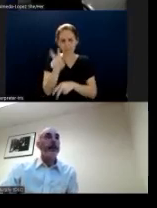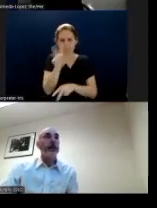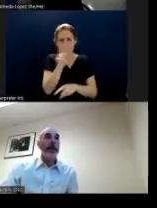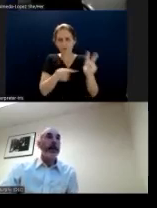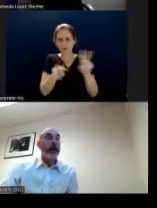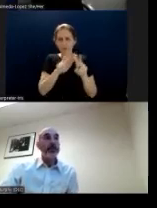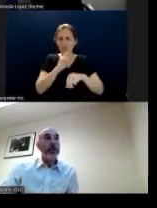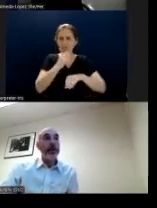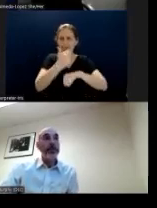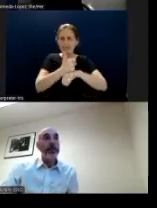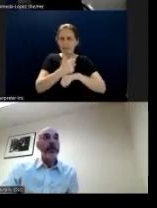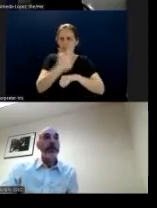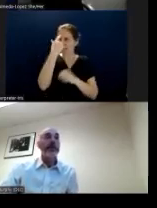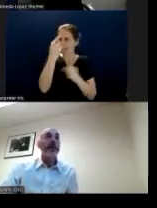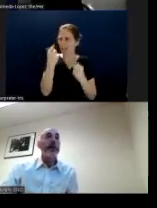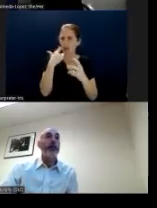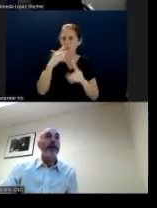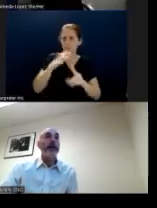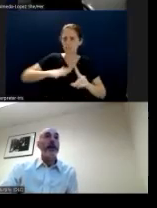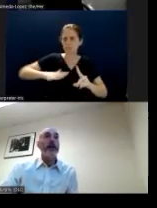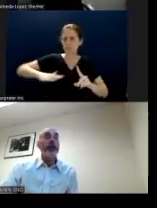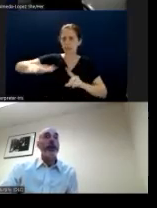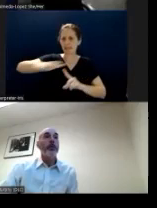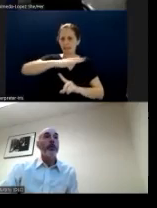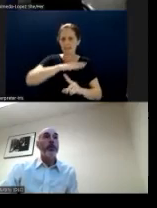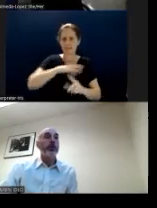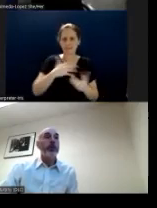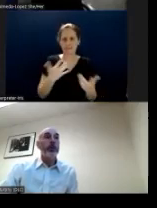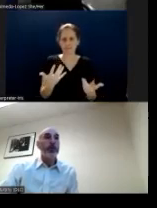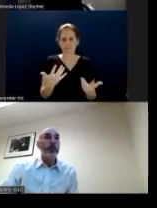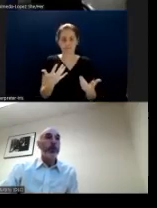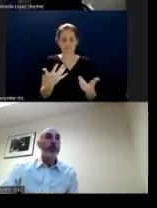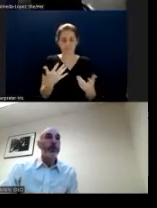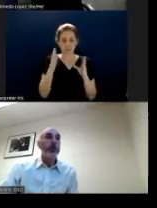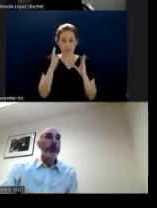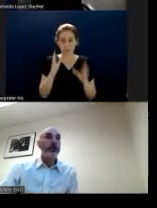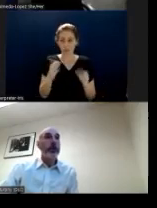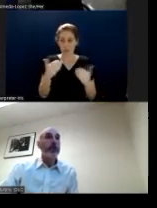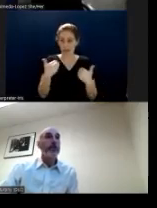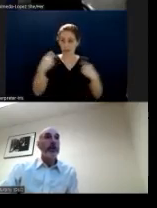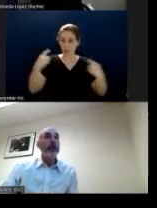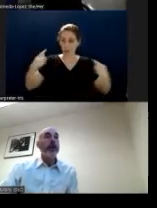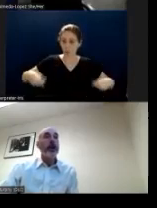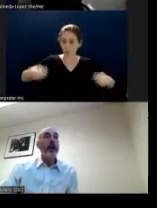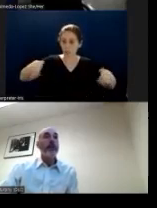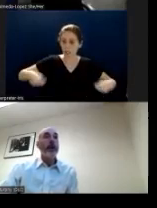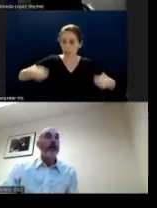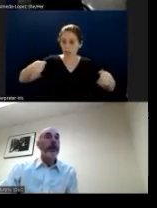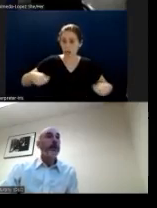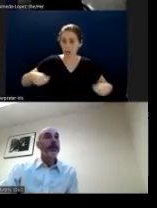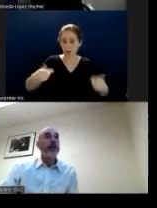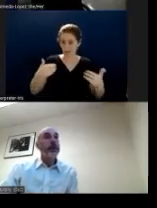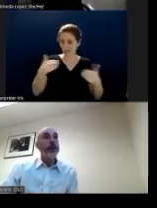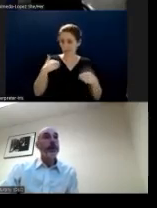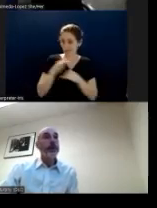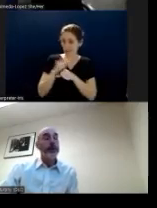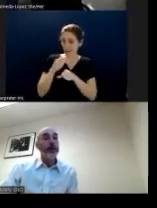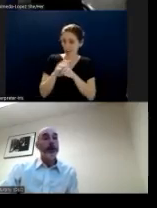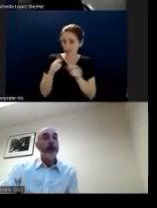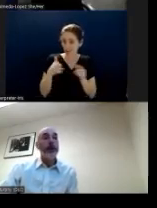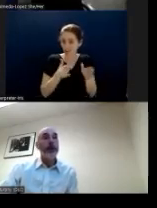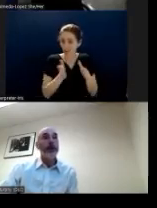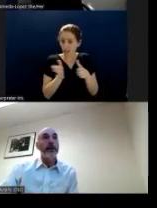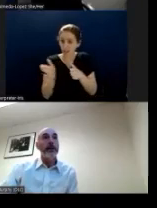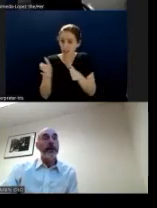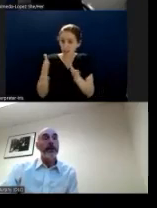layout. Think about how much space there is. Would a person who uses a wheelchair have enough space to maneuver